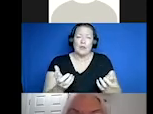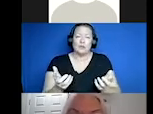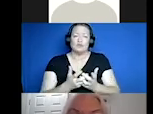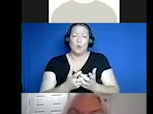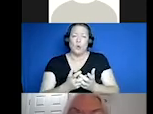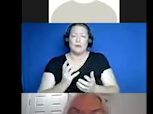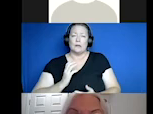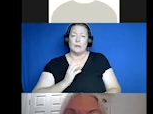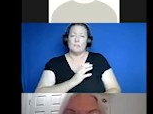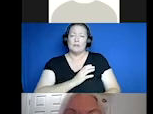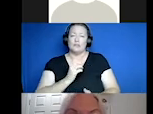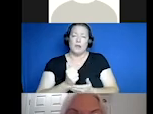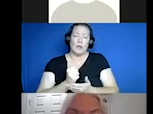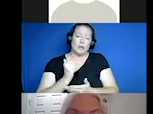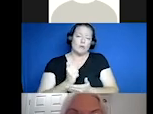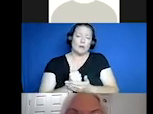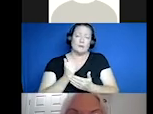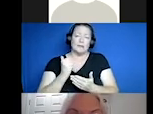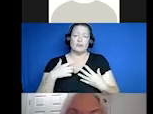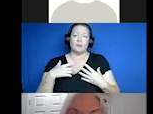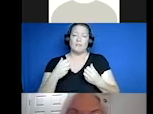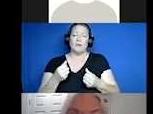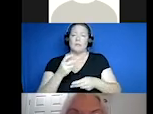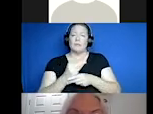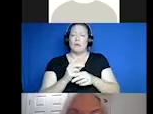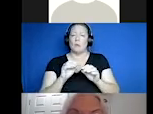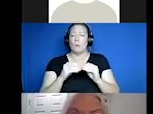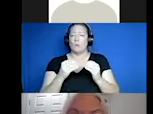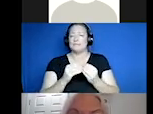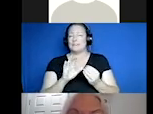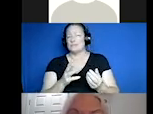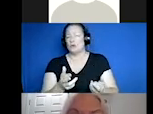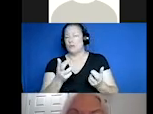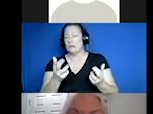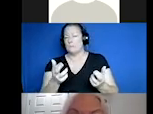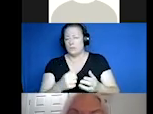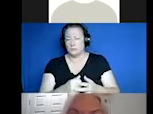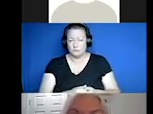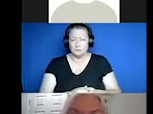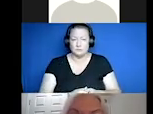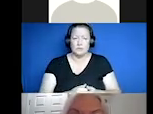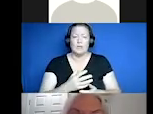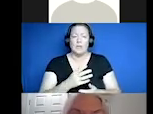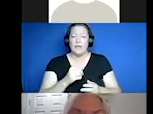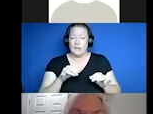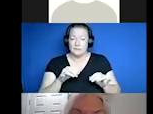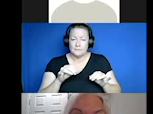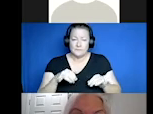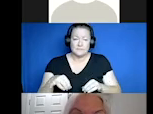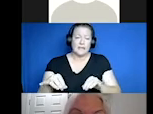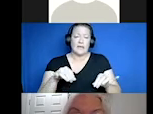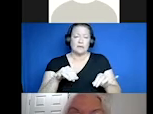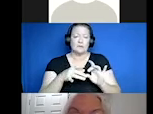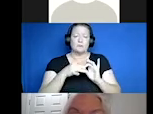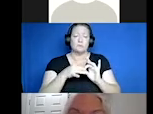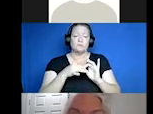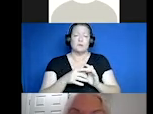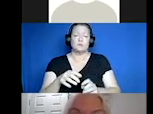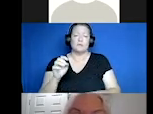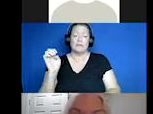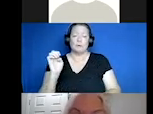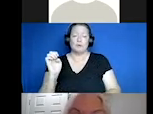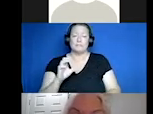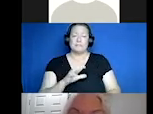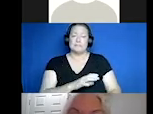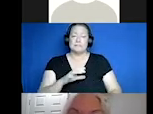on Accreditation of Healthcare Organizations recommendations and standards with respect to emergency